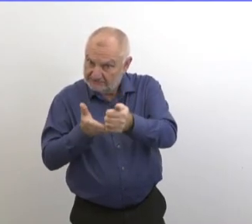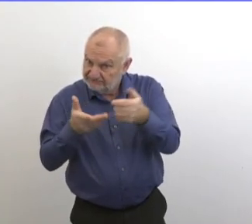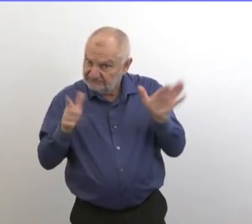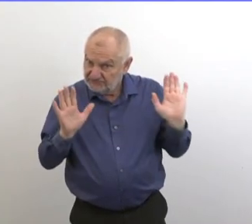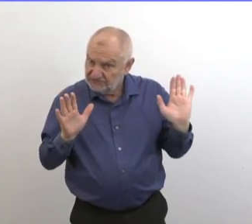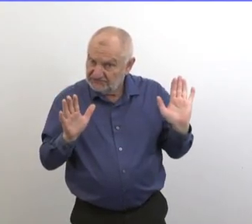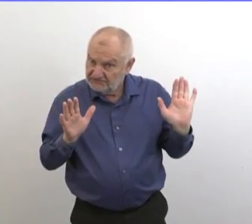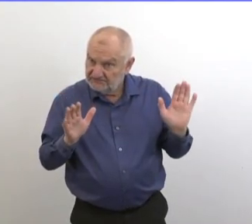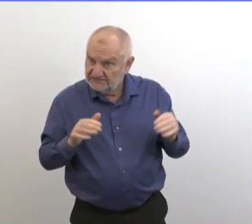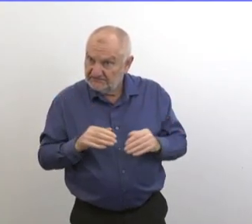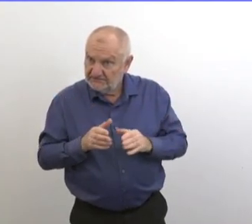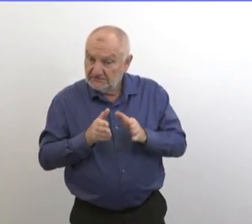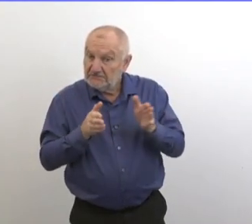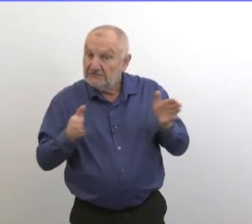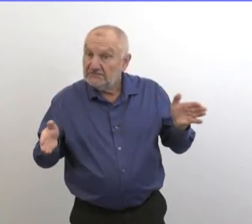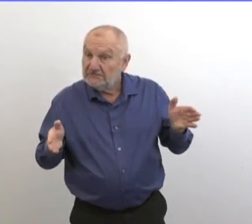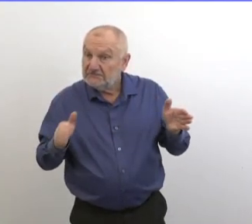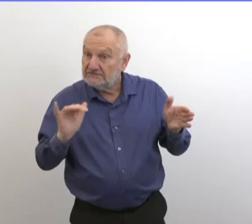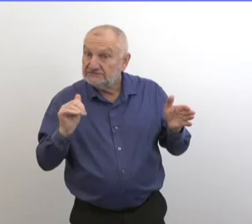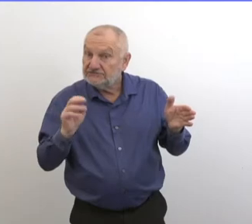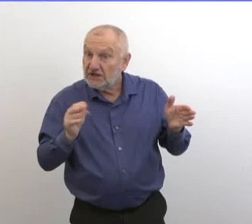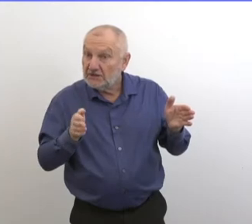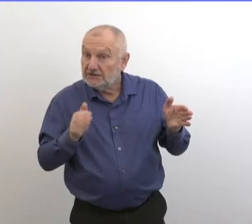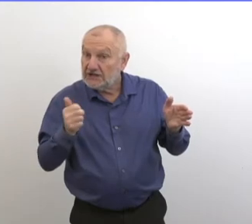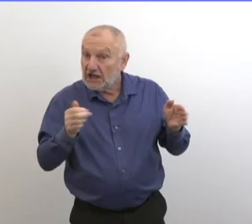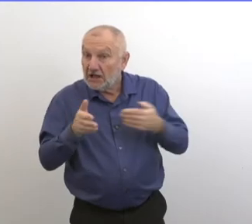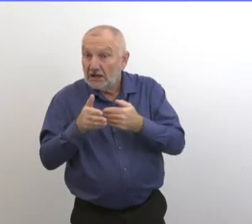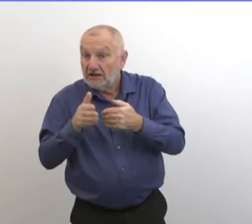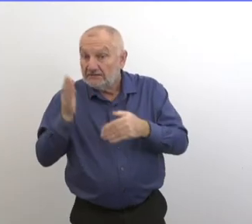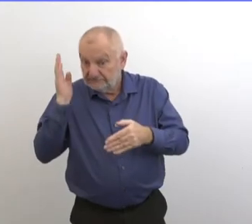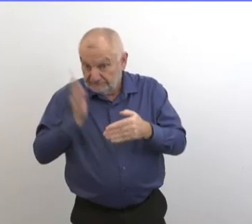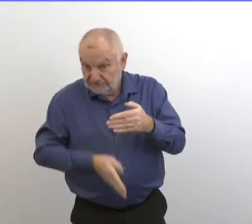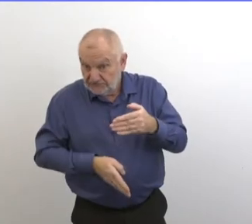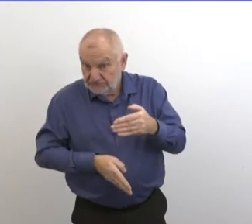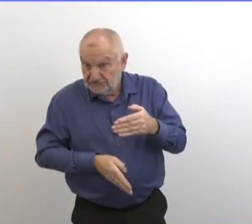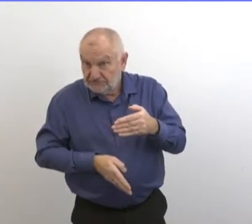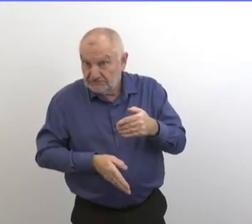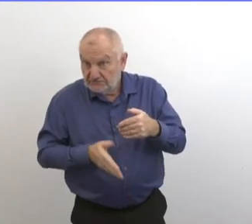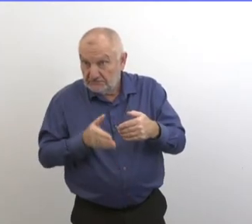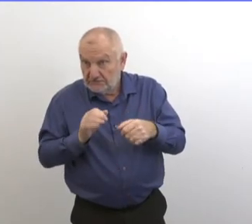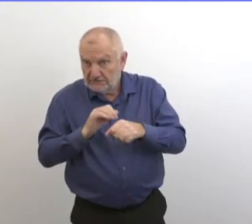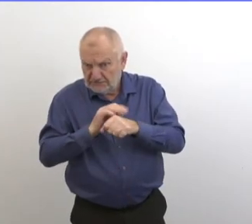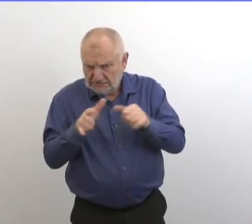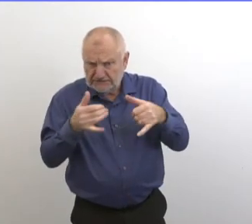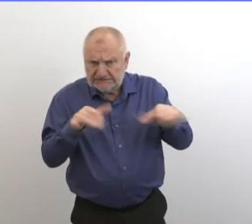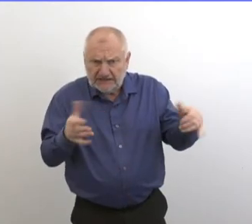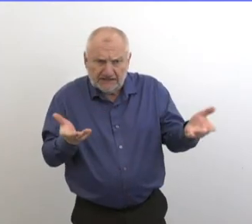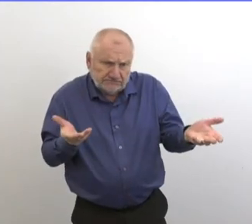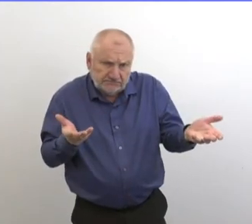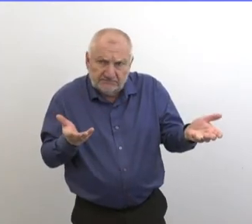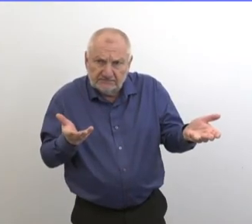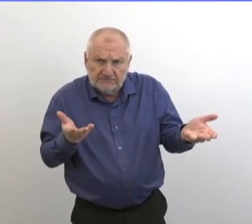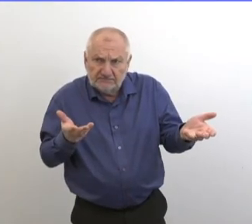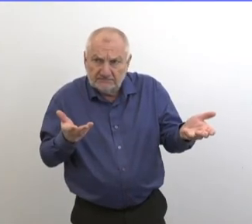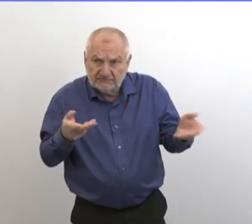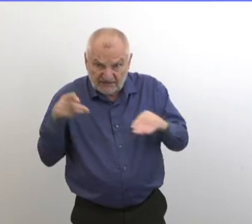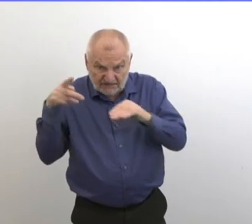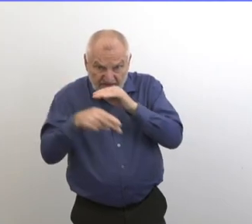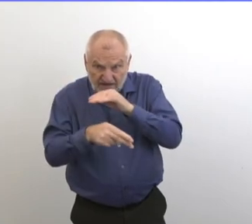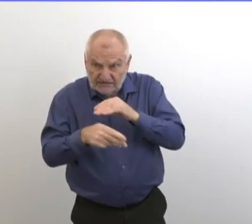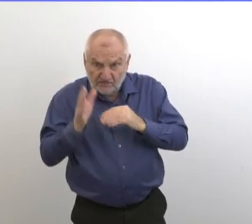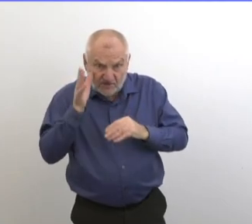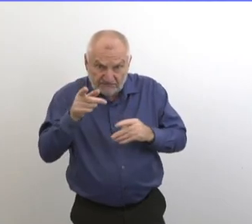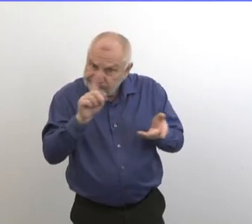happens after the 2 months are up? Because obviously the pandemic will still likely be ongoing then. Yeah, exactly. I mean, what we wanted to do